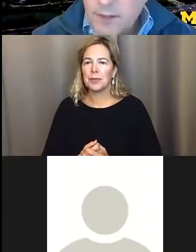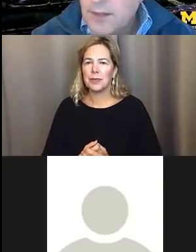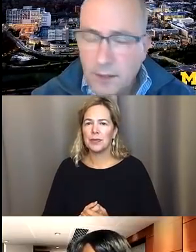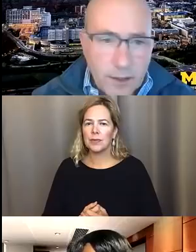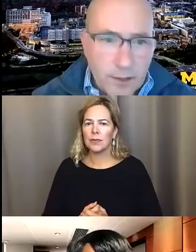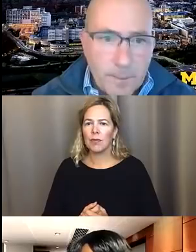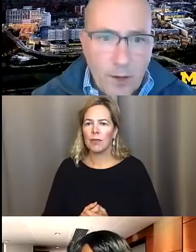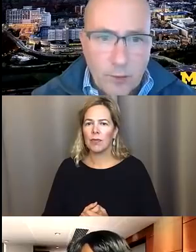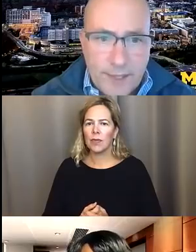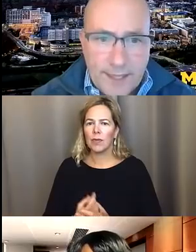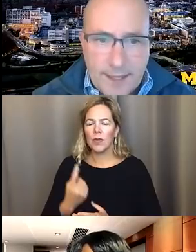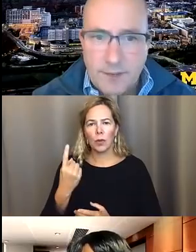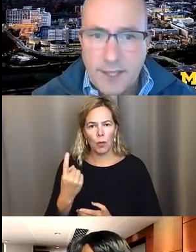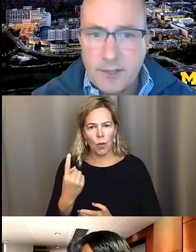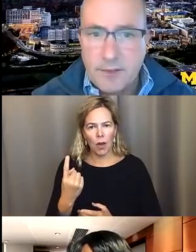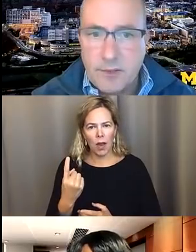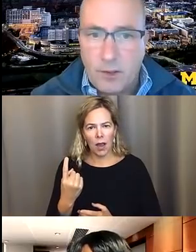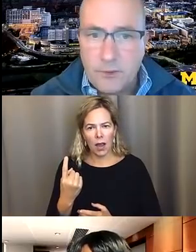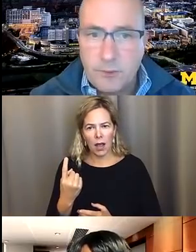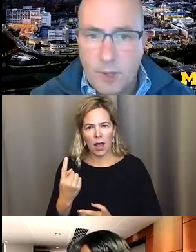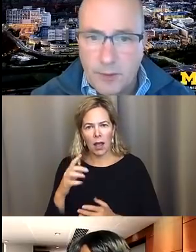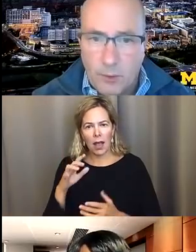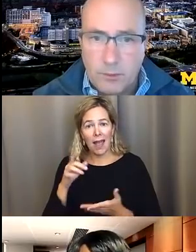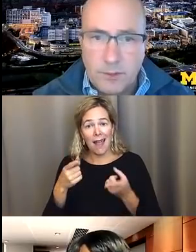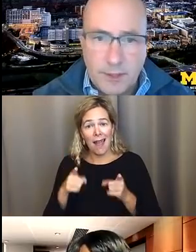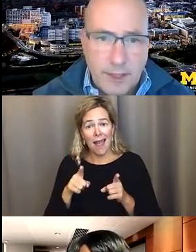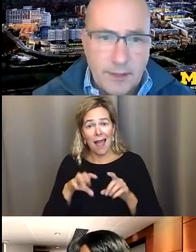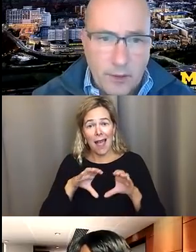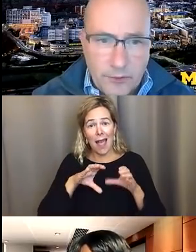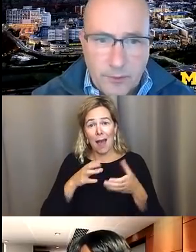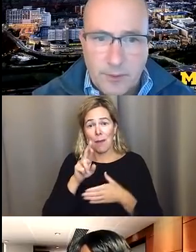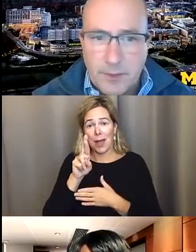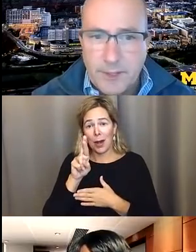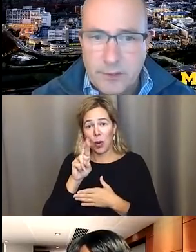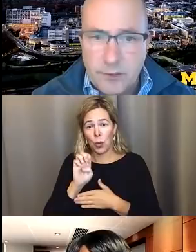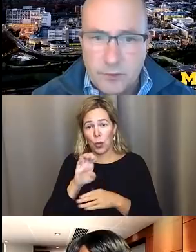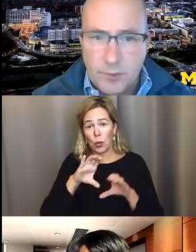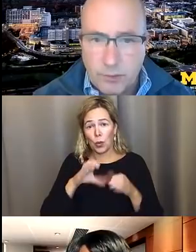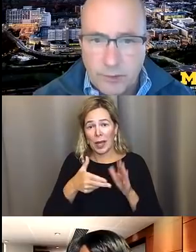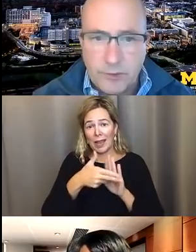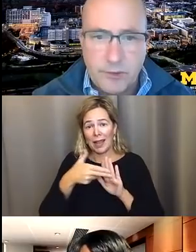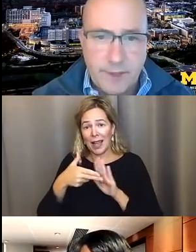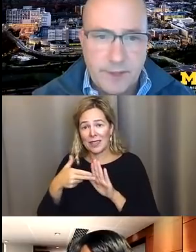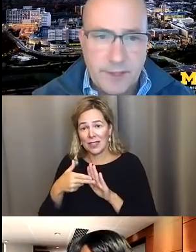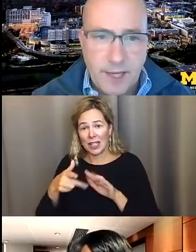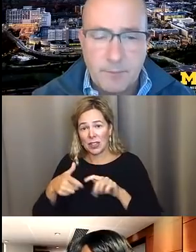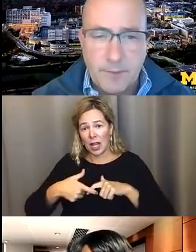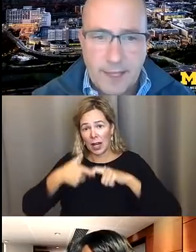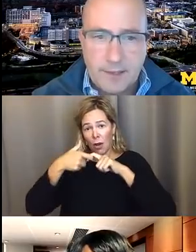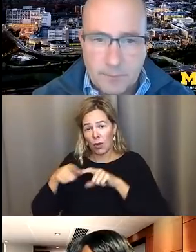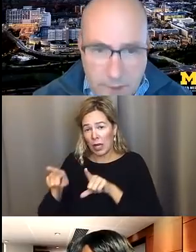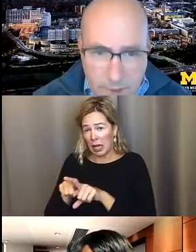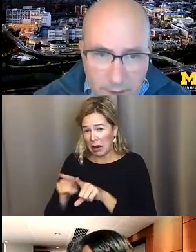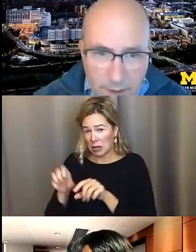One, are reclassifications also on hold, and also the ability to use recruiters during this time?